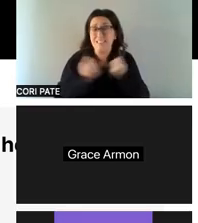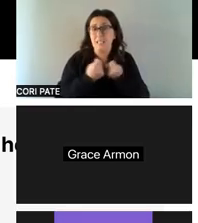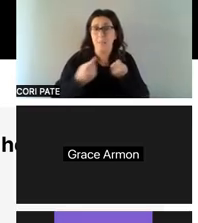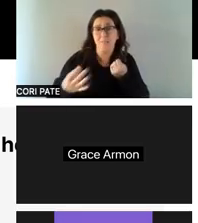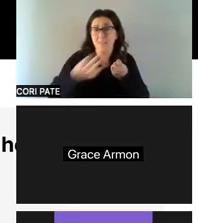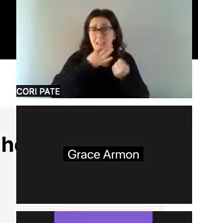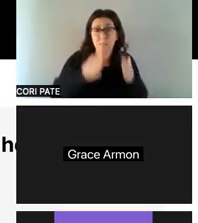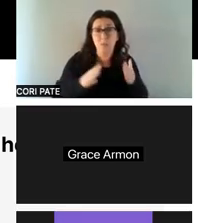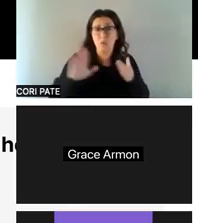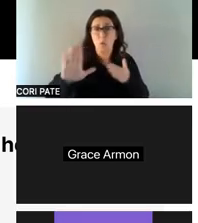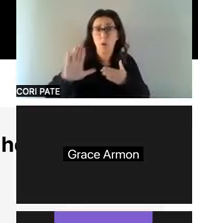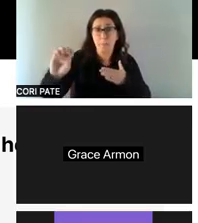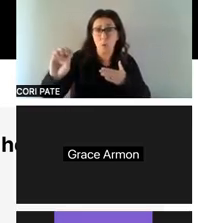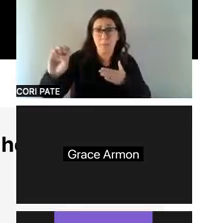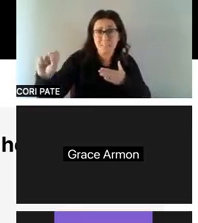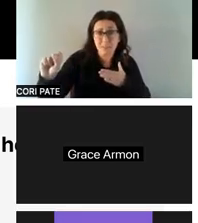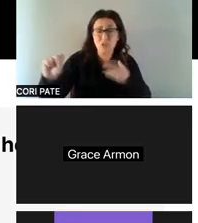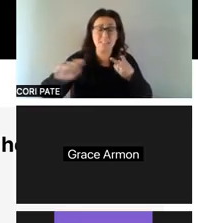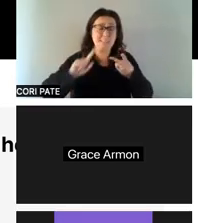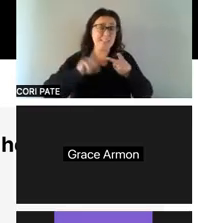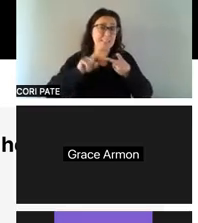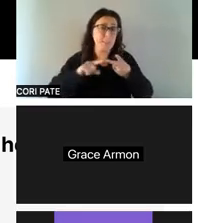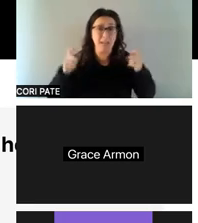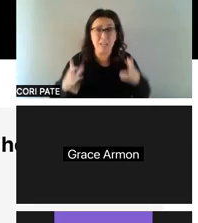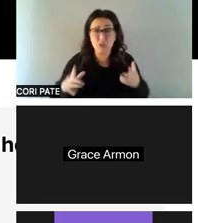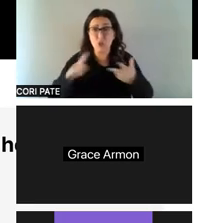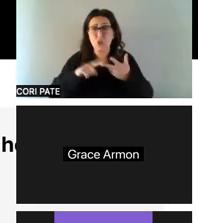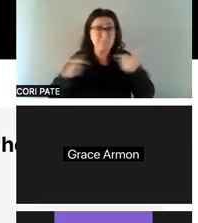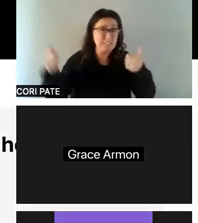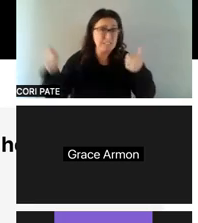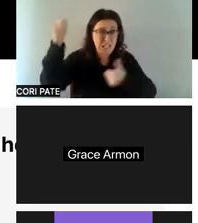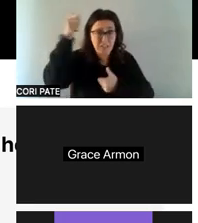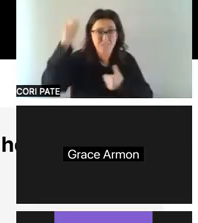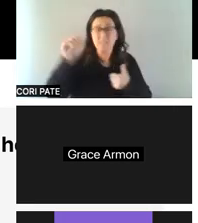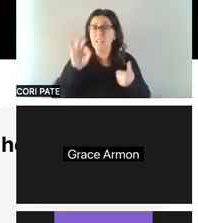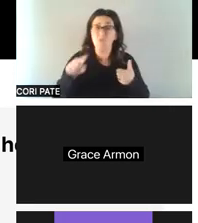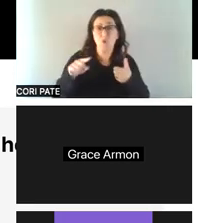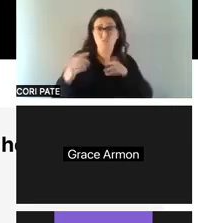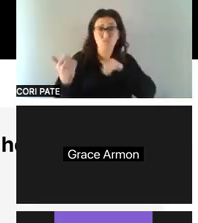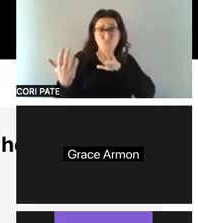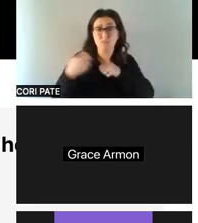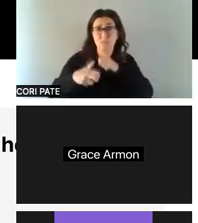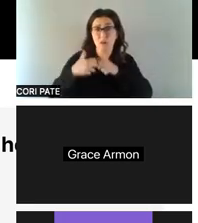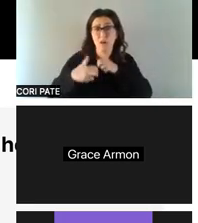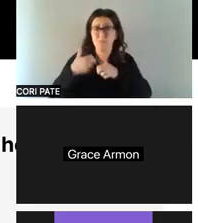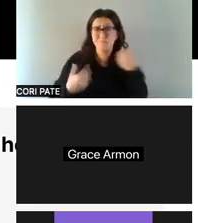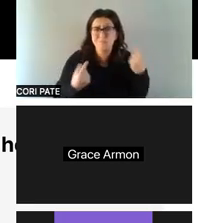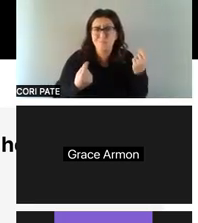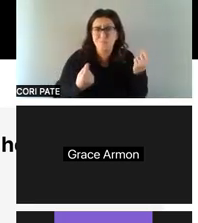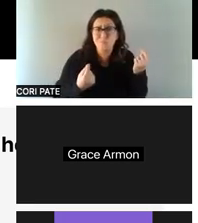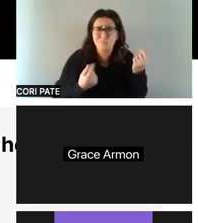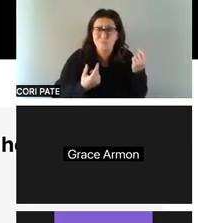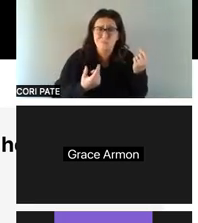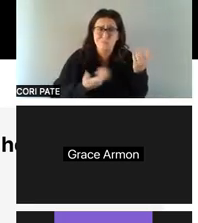employment specialists, your management, your executives. So if you run into these problems, taking